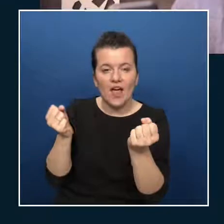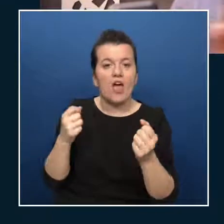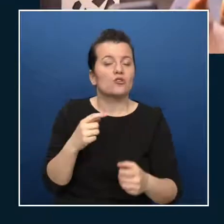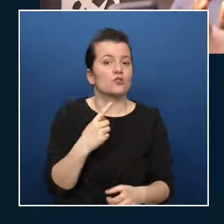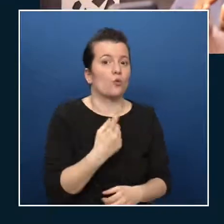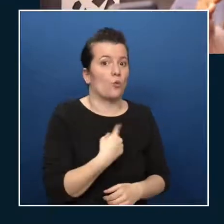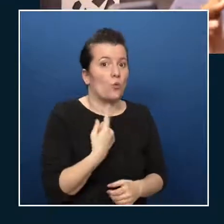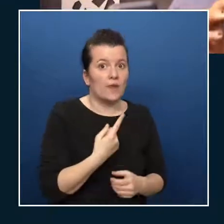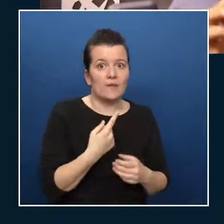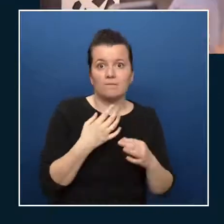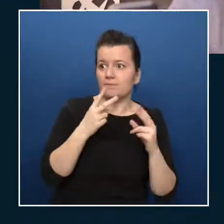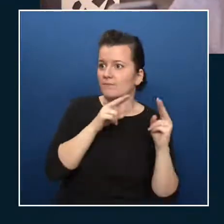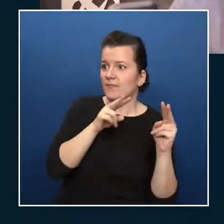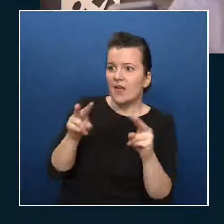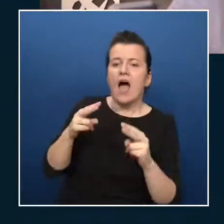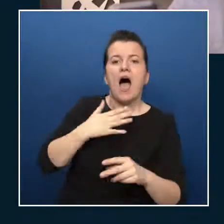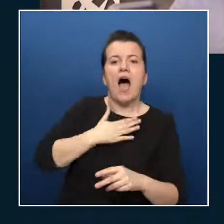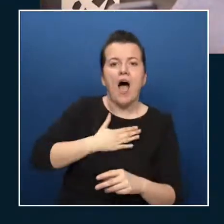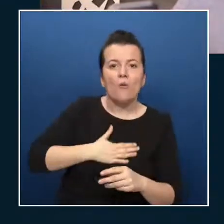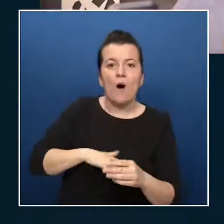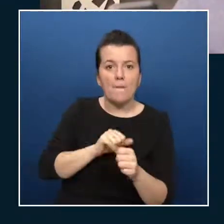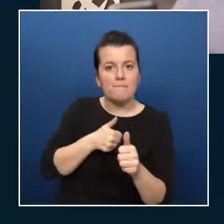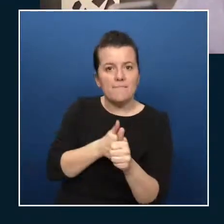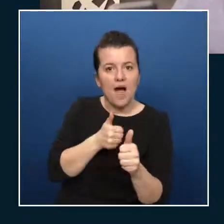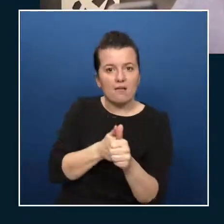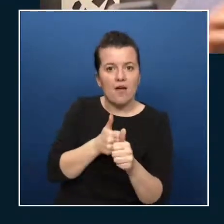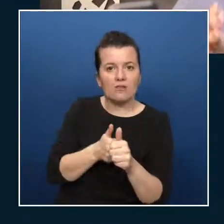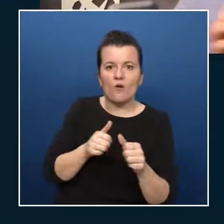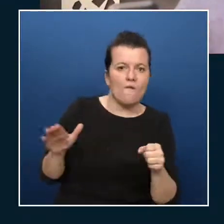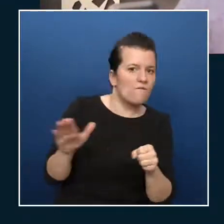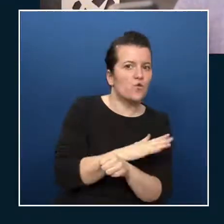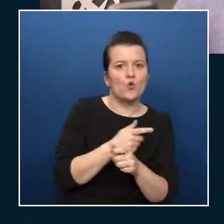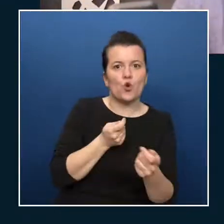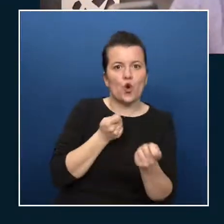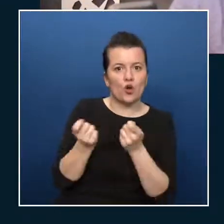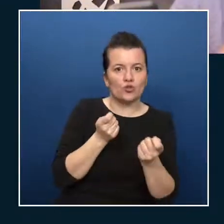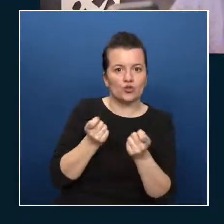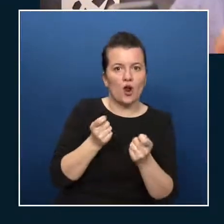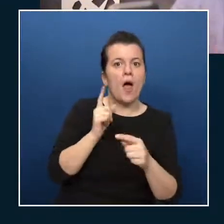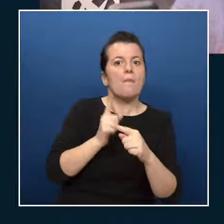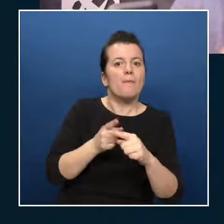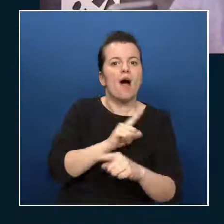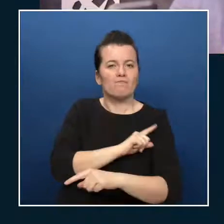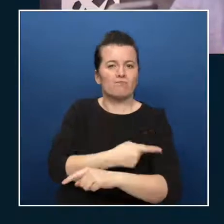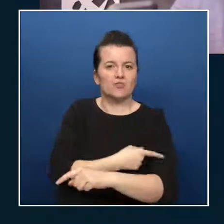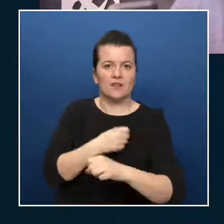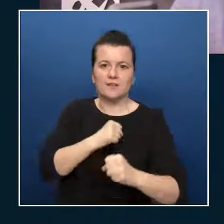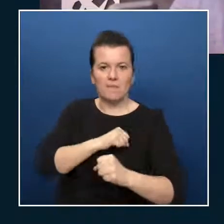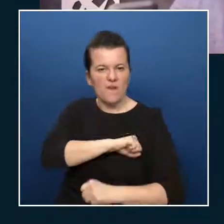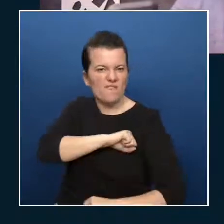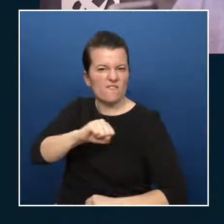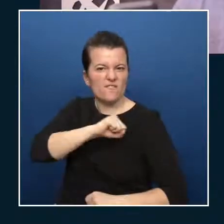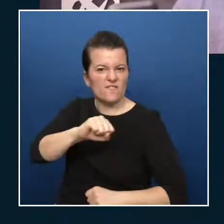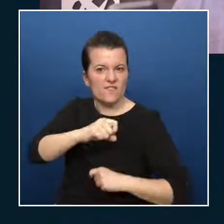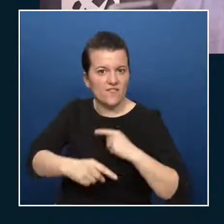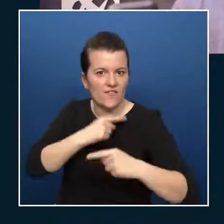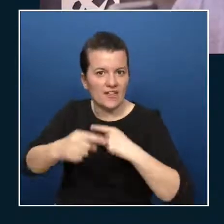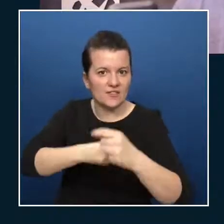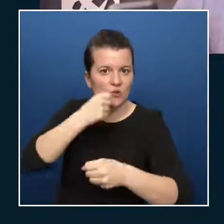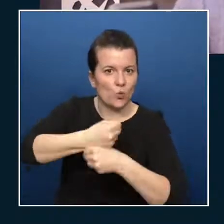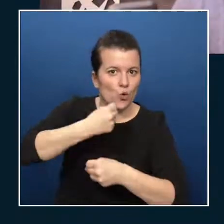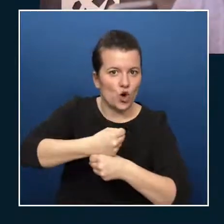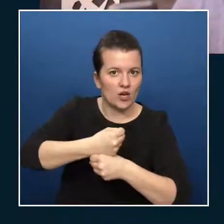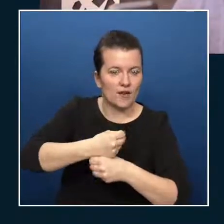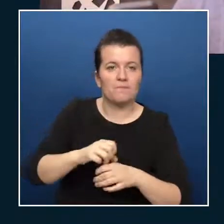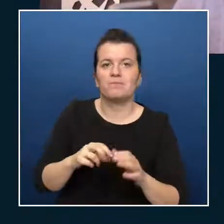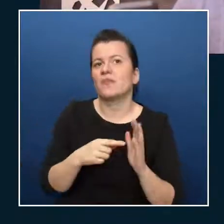100% full control of your backend, but still gives you amazing superpowers to go as fast as possible. For example, with just a